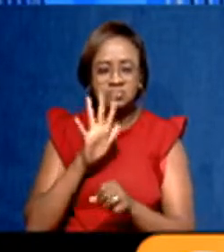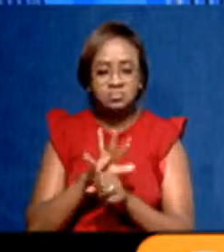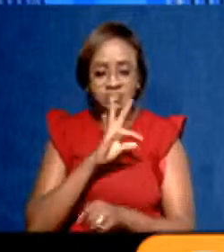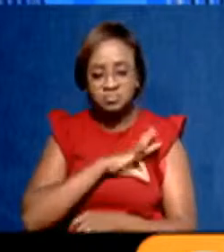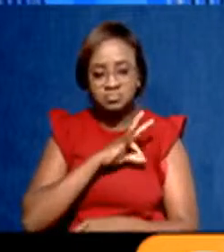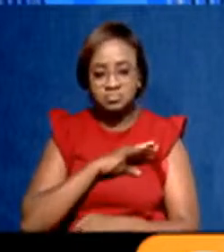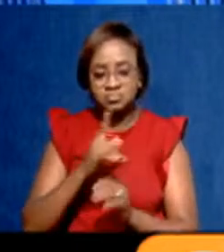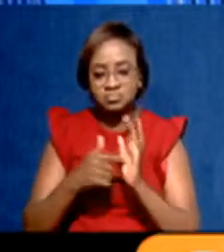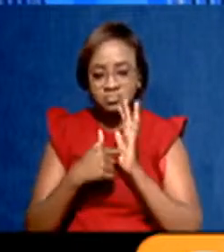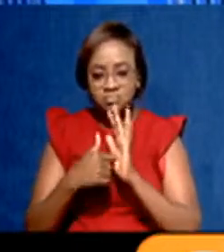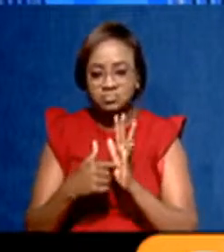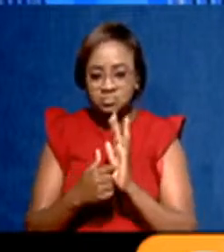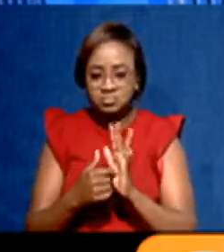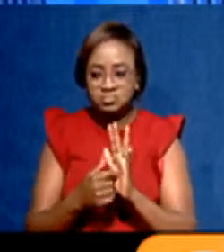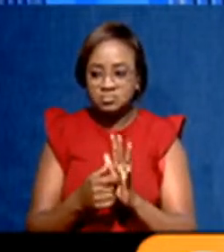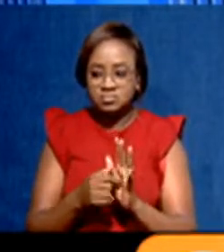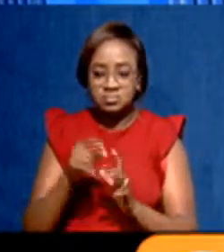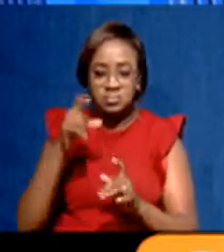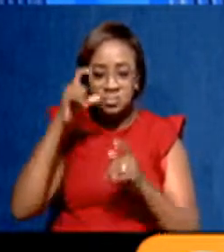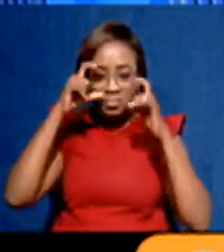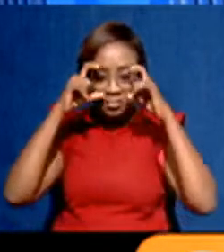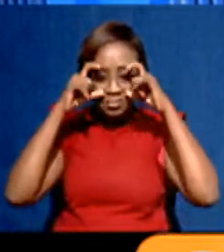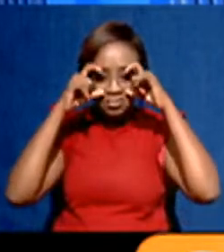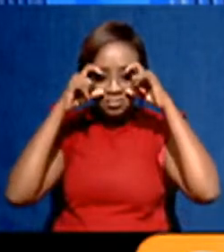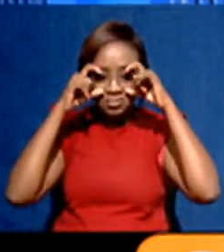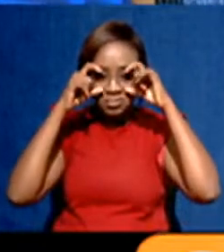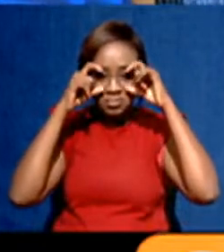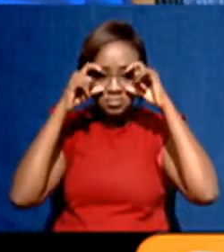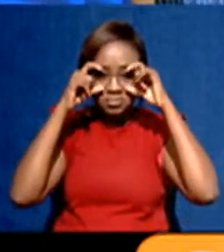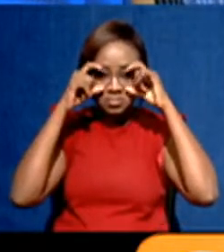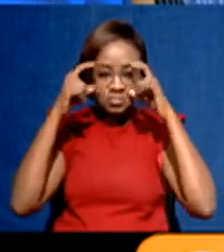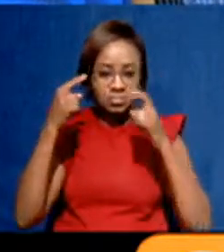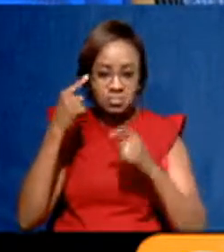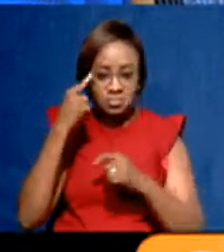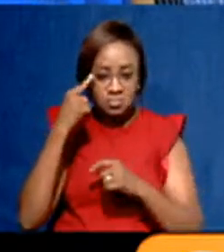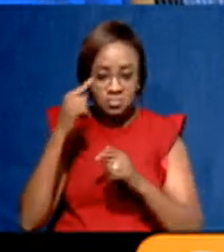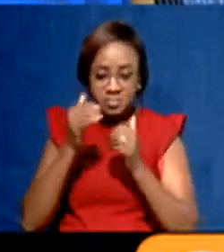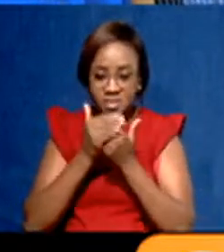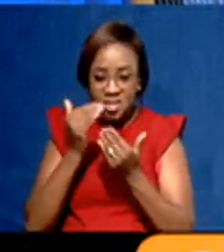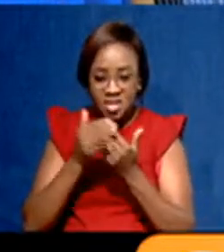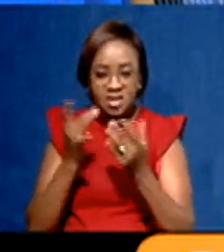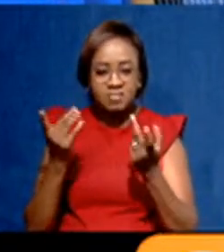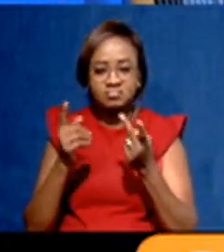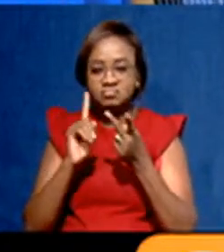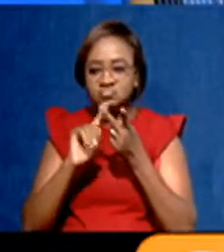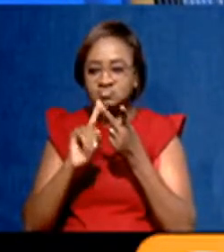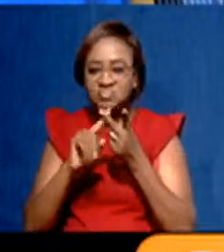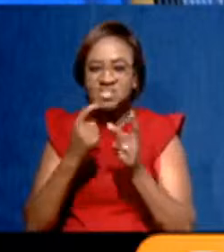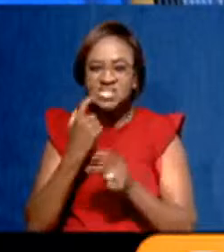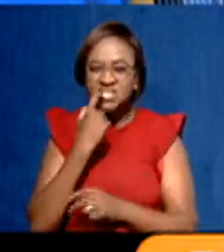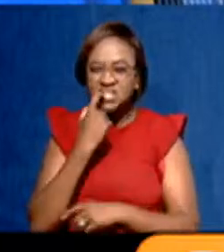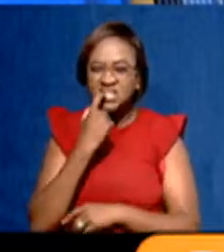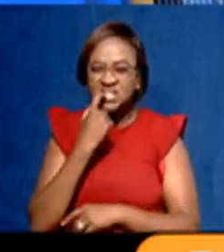benefit in things like optical care, things like dental care, which